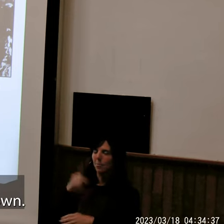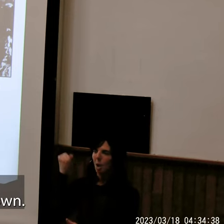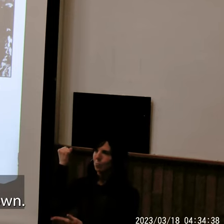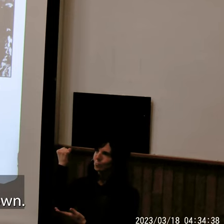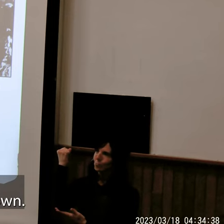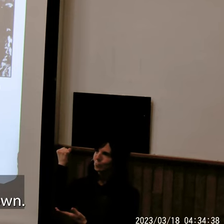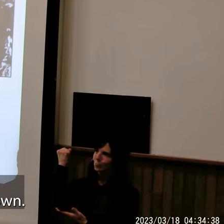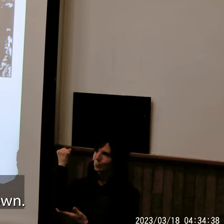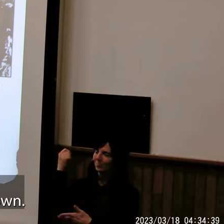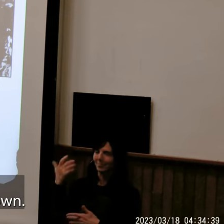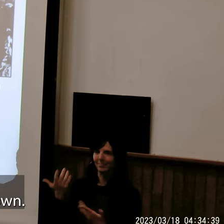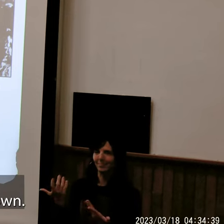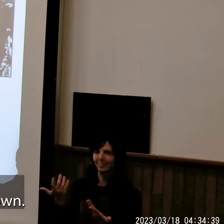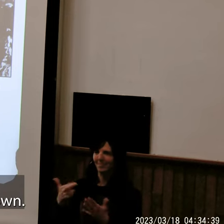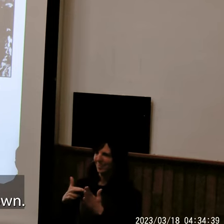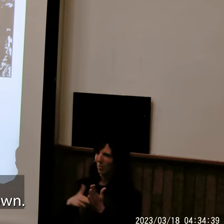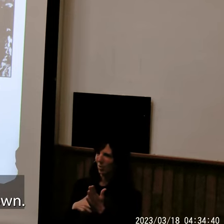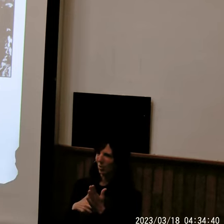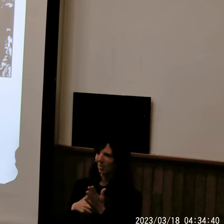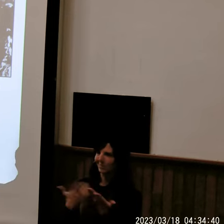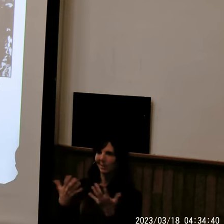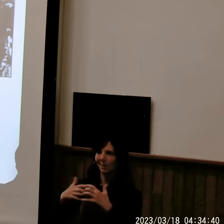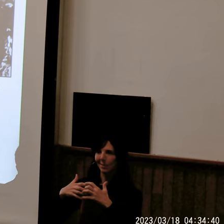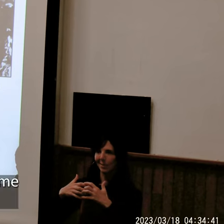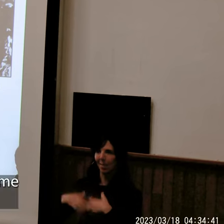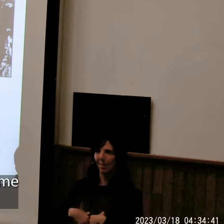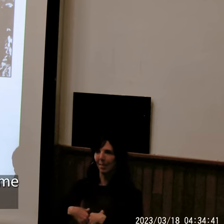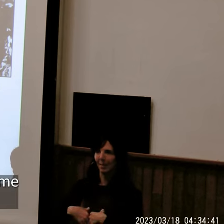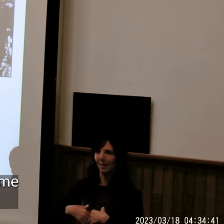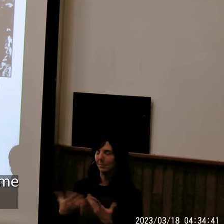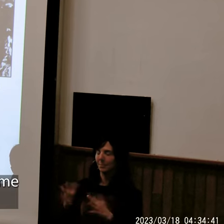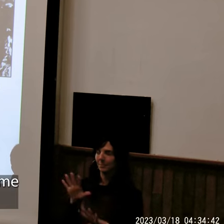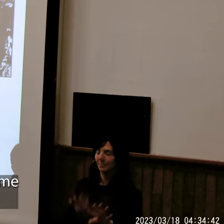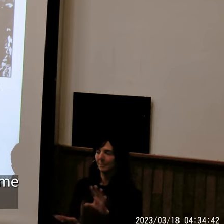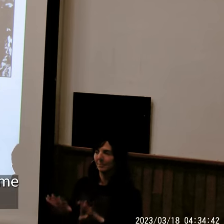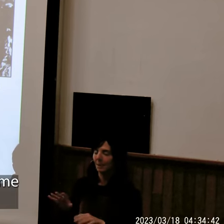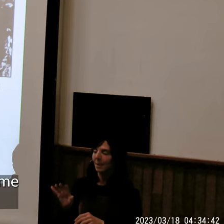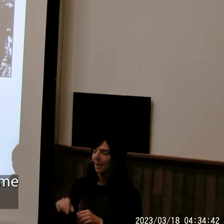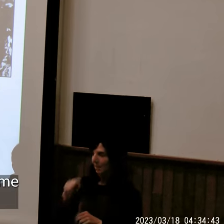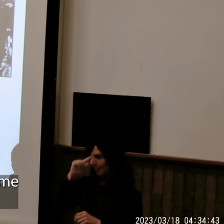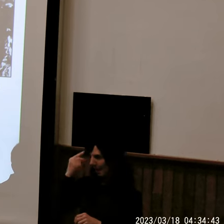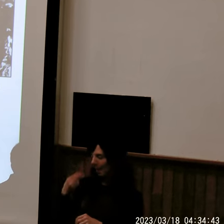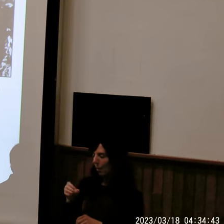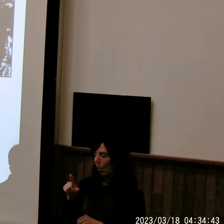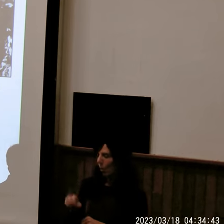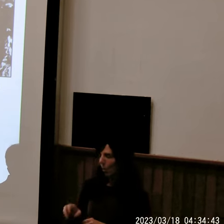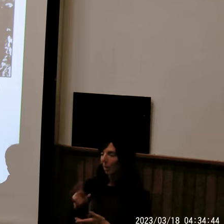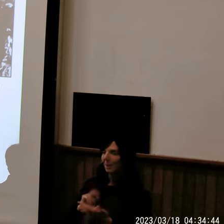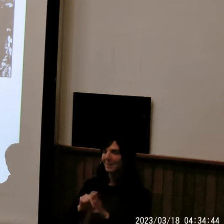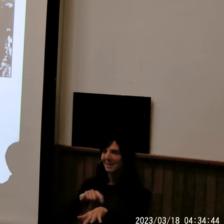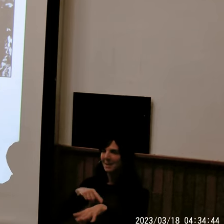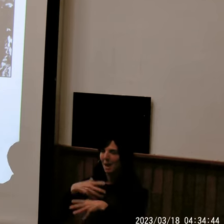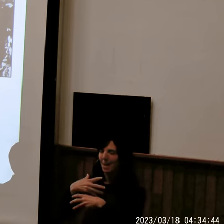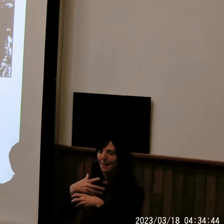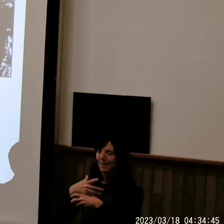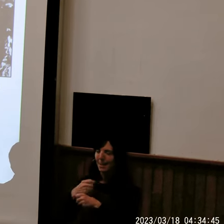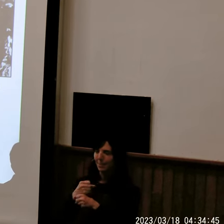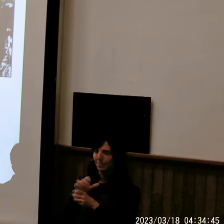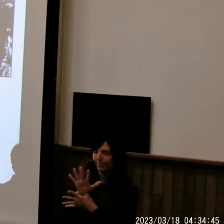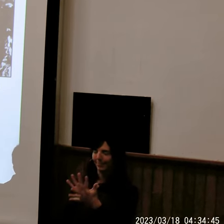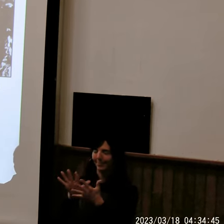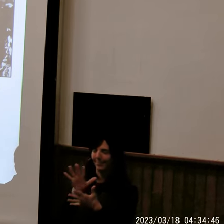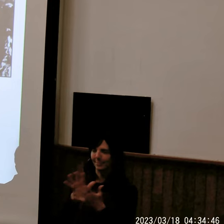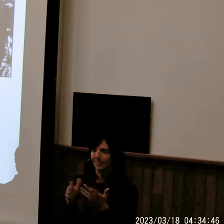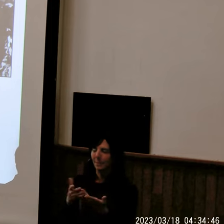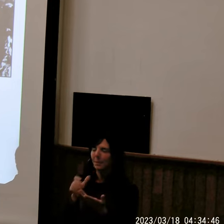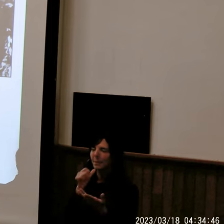that uphold our universe, break down. The black hole is a place where time compresses and contorts itself until it barely